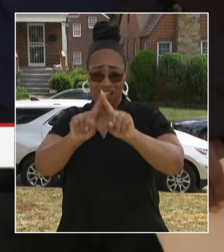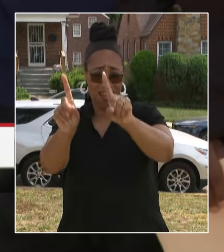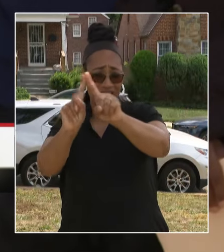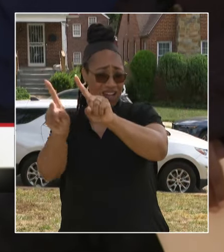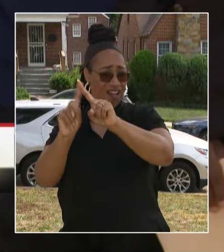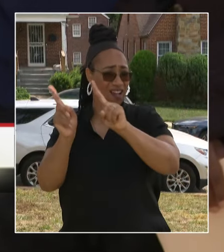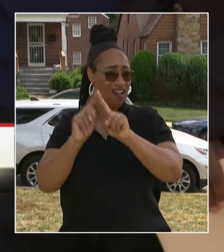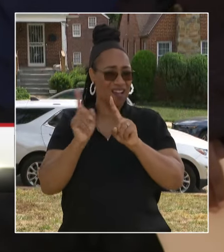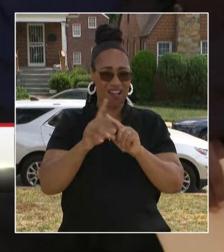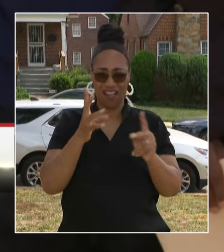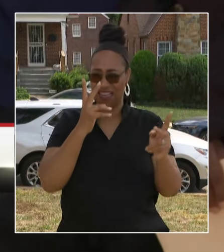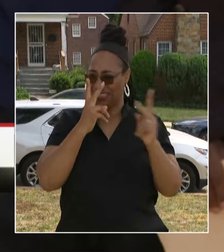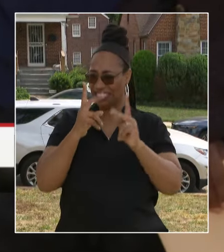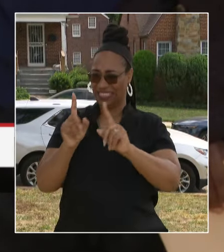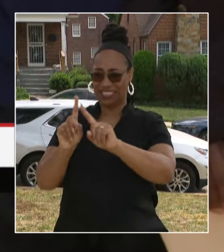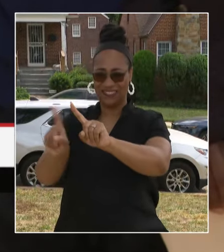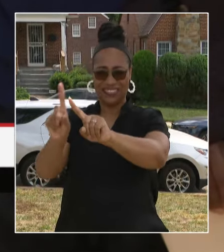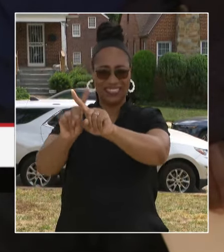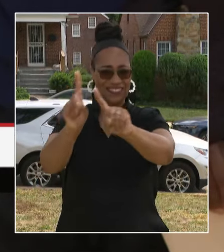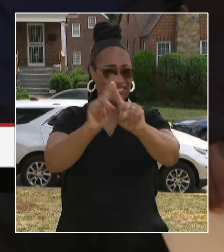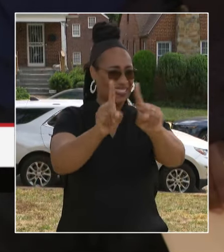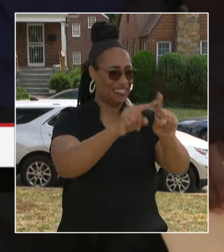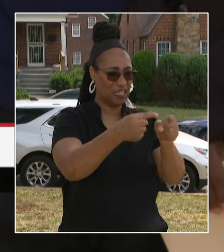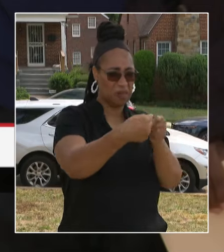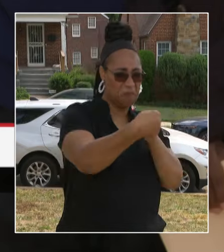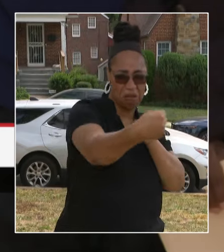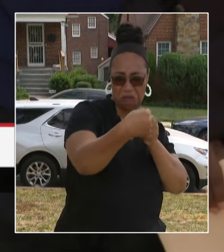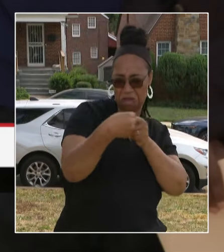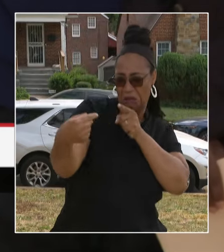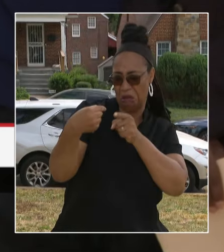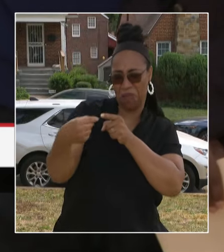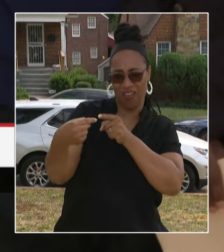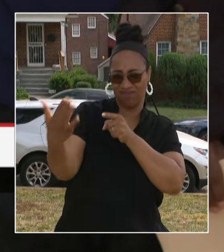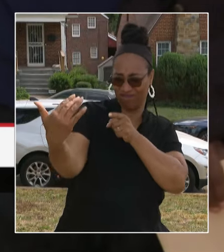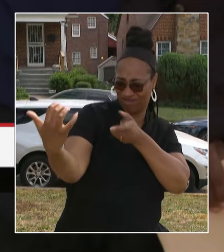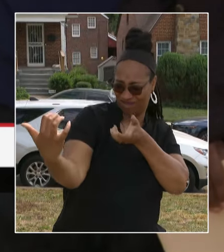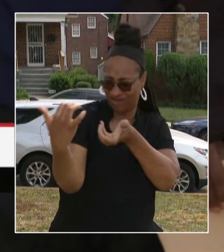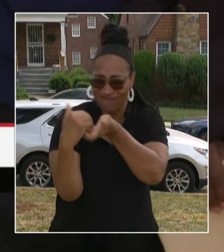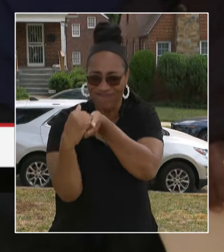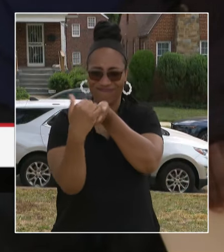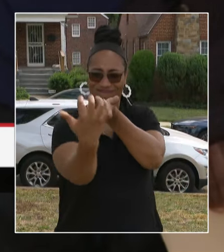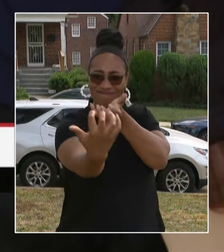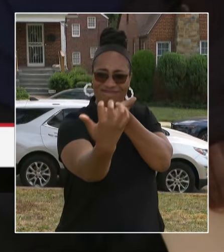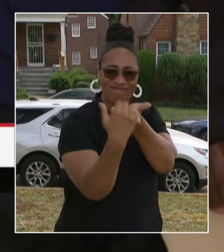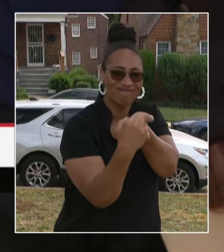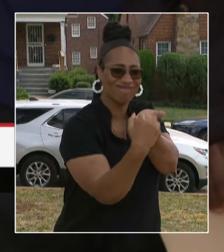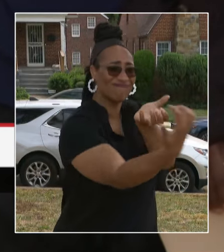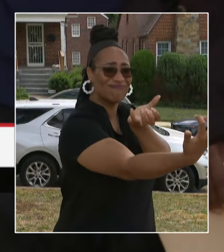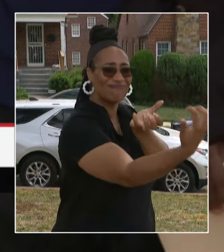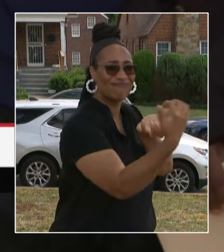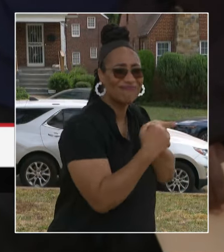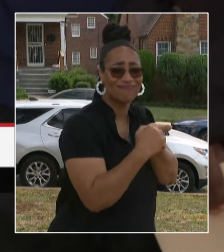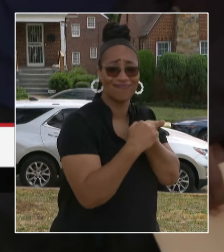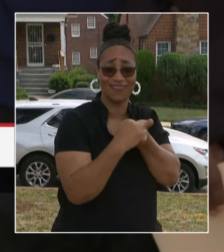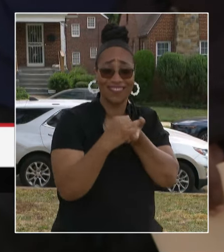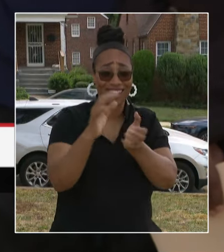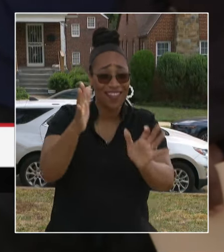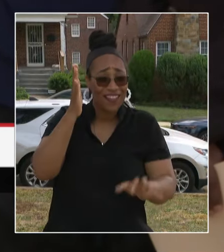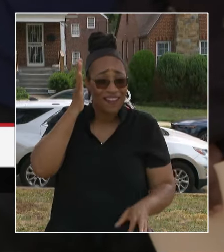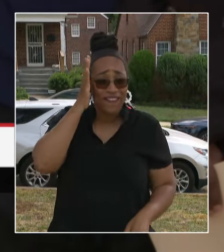what stands before us. We close the divide, because we know to put our future first, we must put our differences